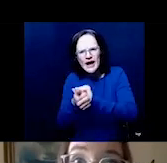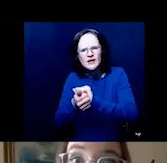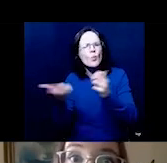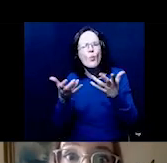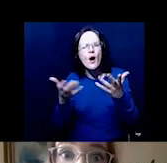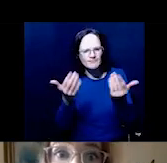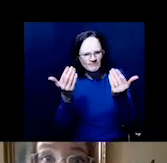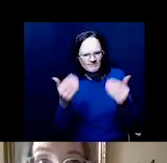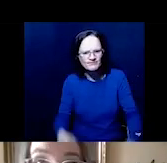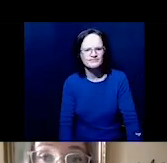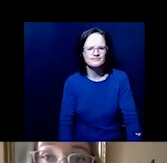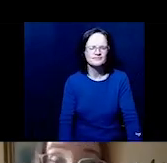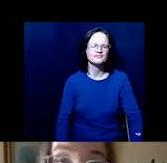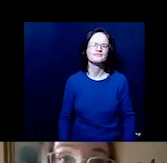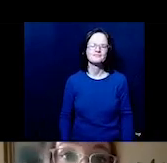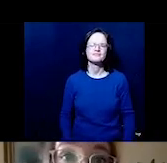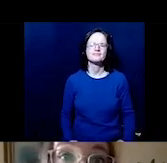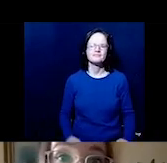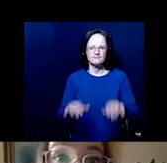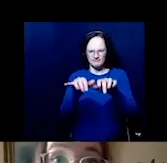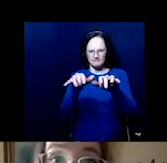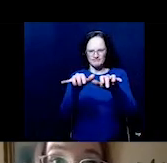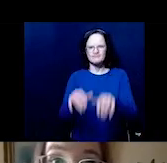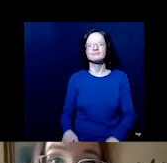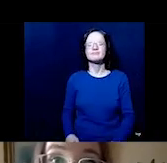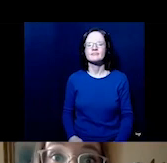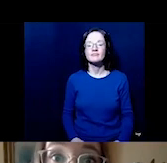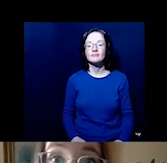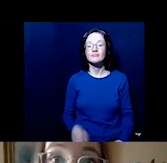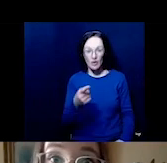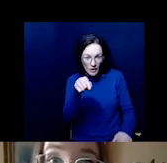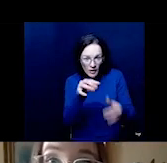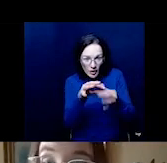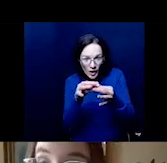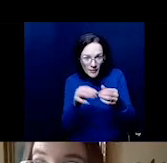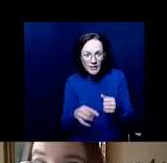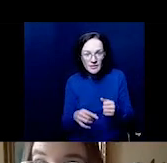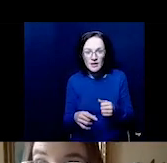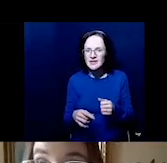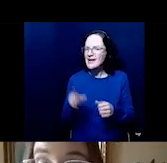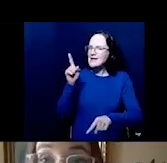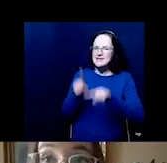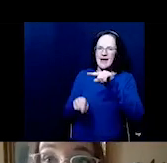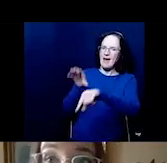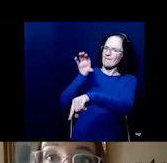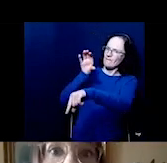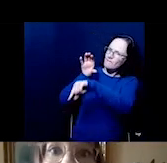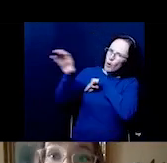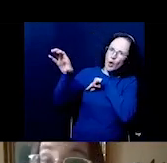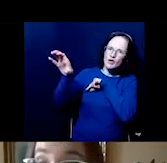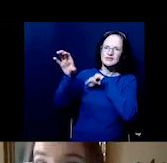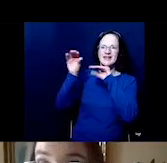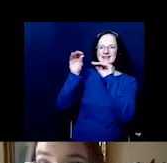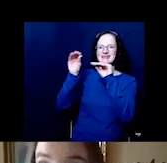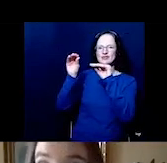Okay, so one person talked about disability service cannot force a teacher to accommodate. Yeah, and I